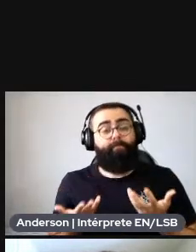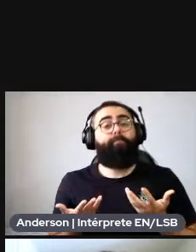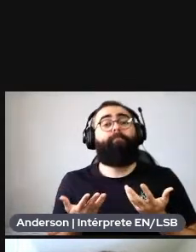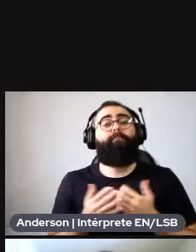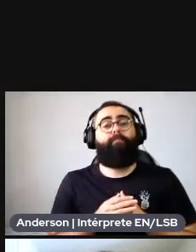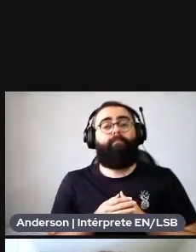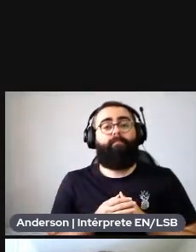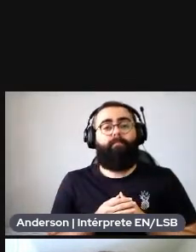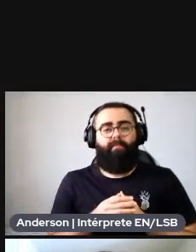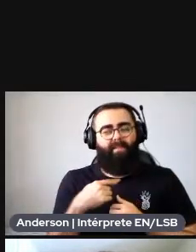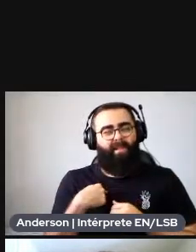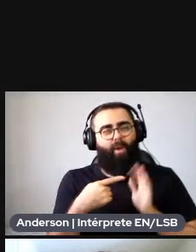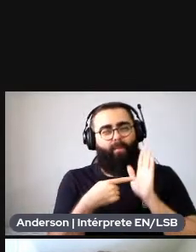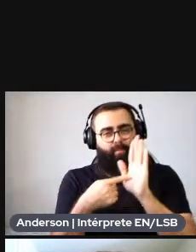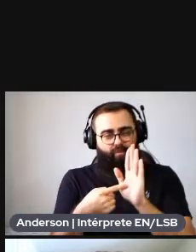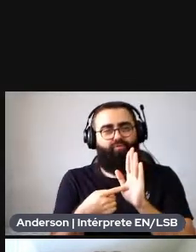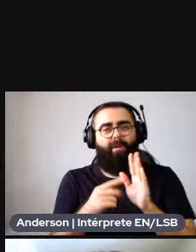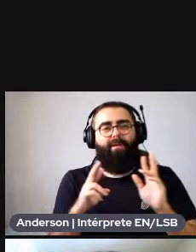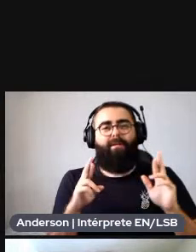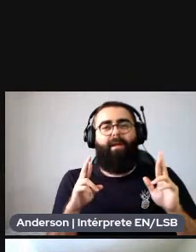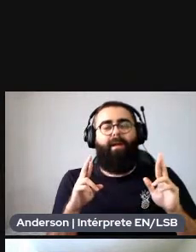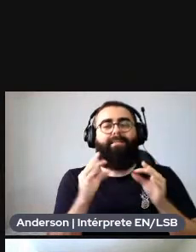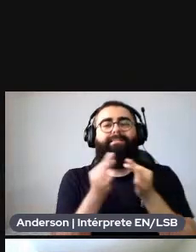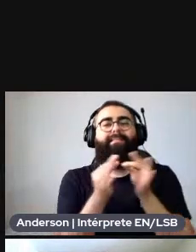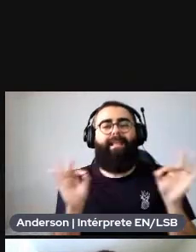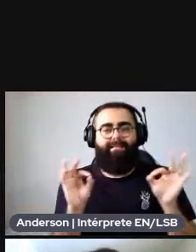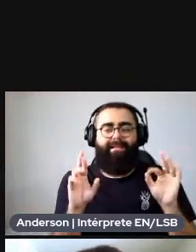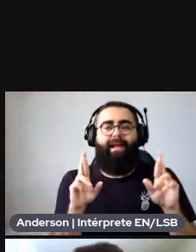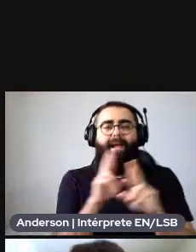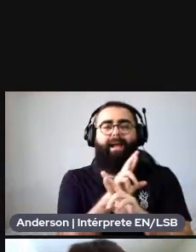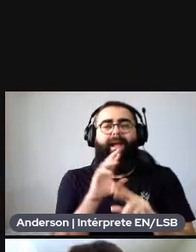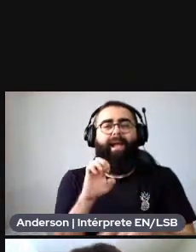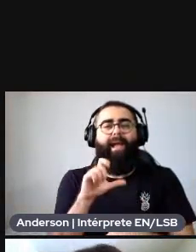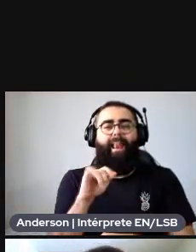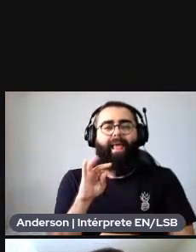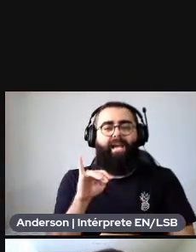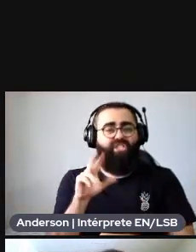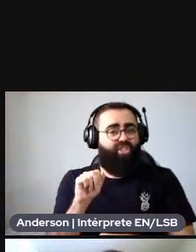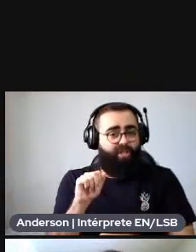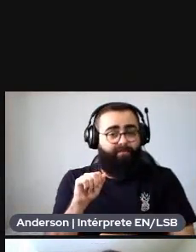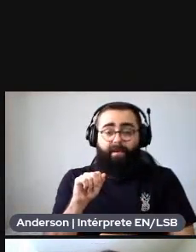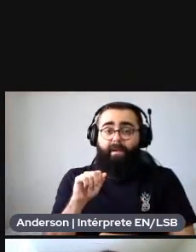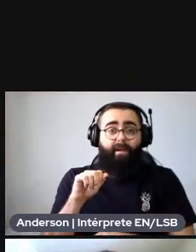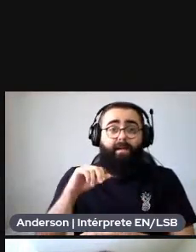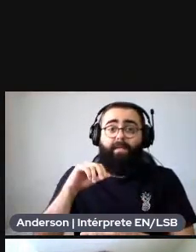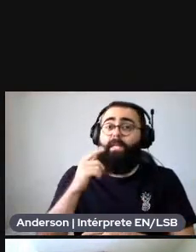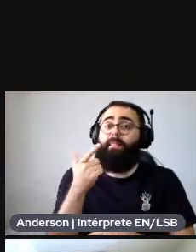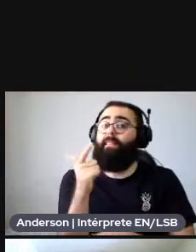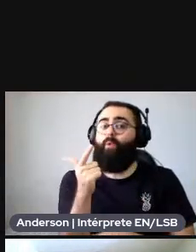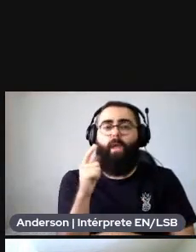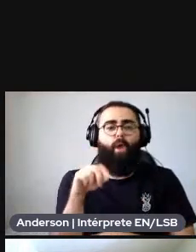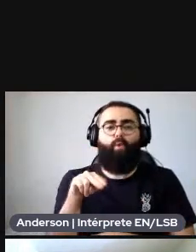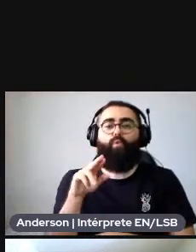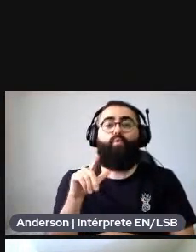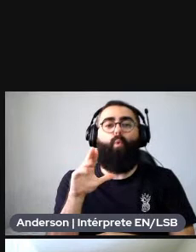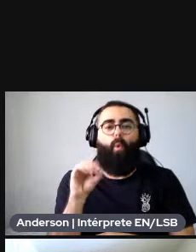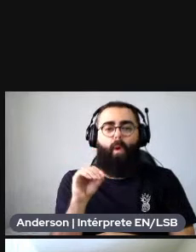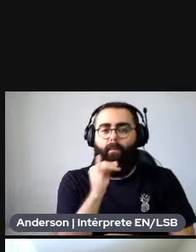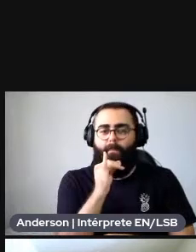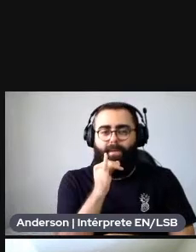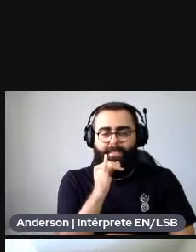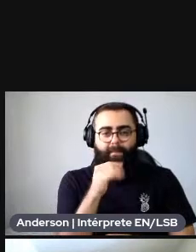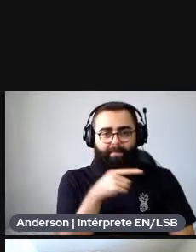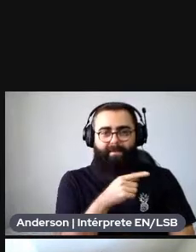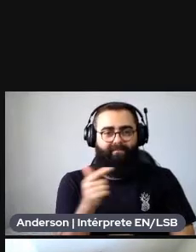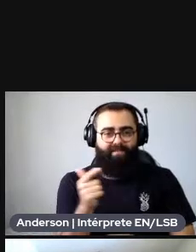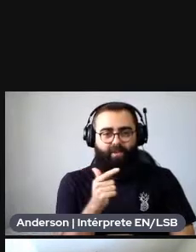headless relative clause and focal component, which is now un amigo. And here it